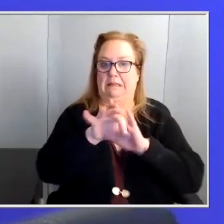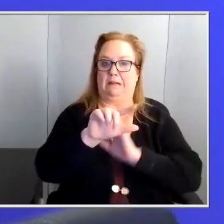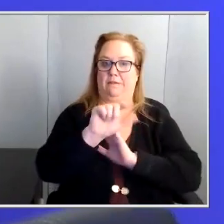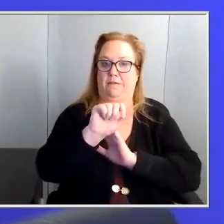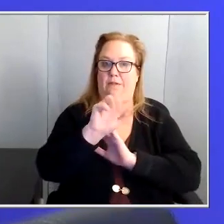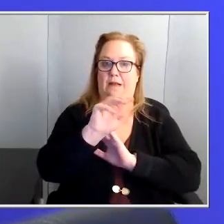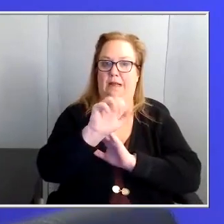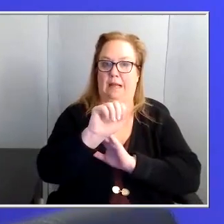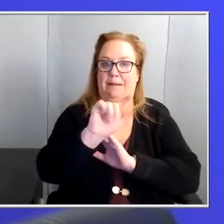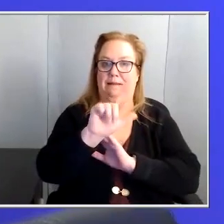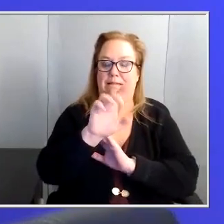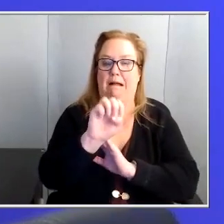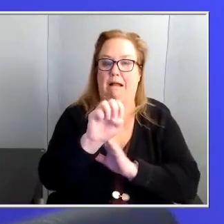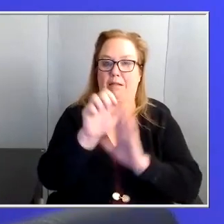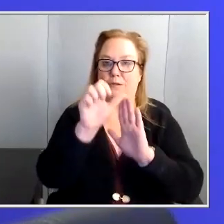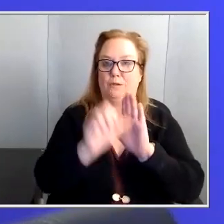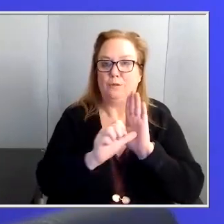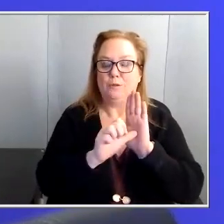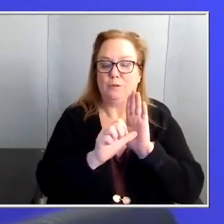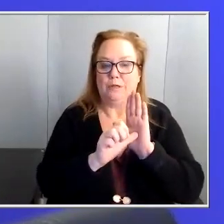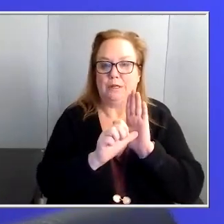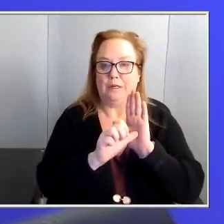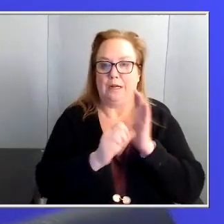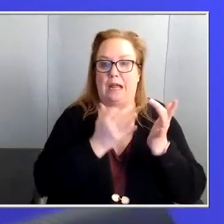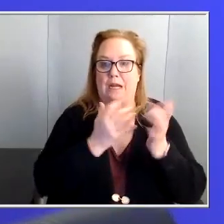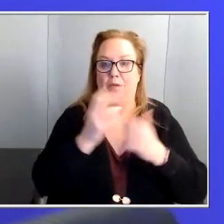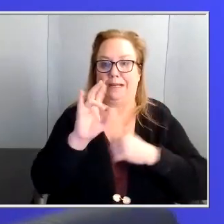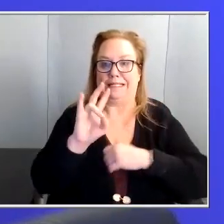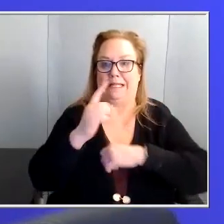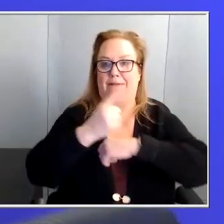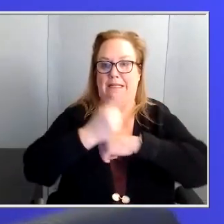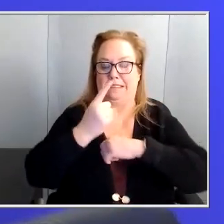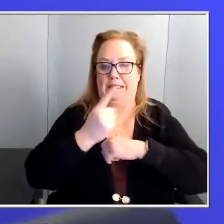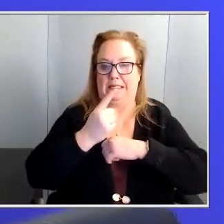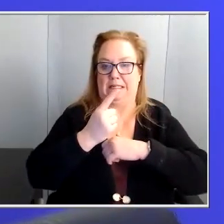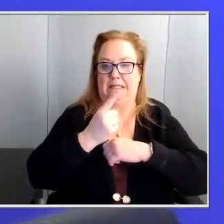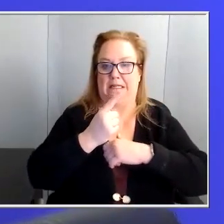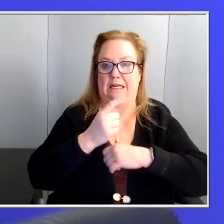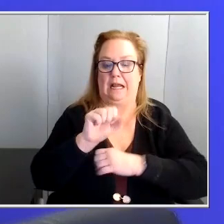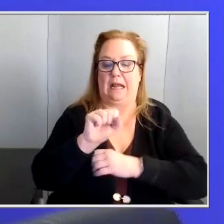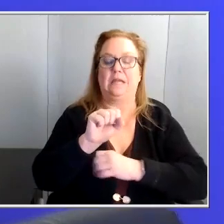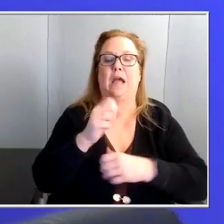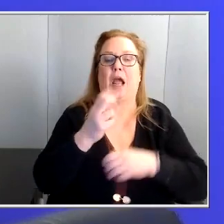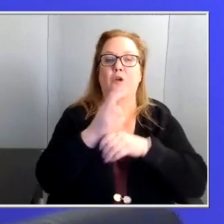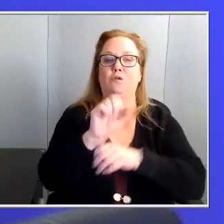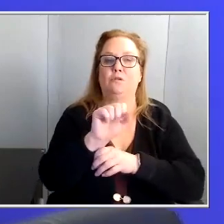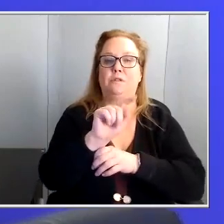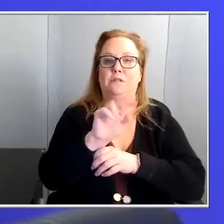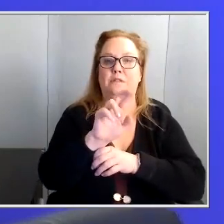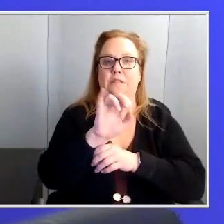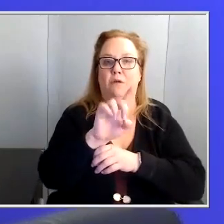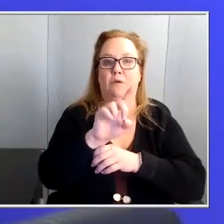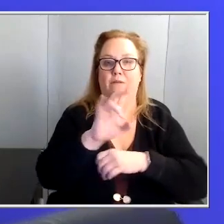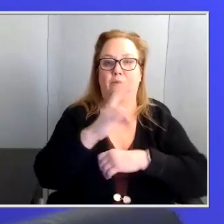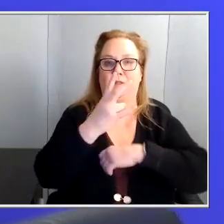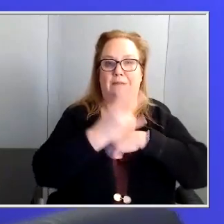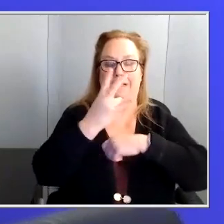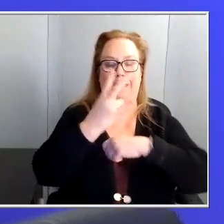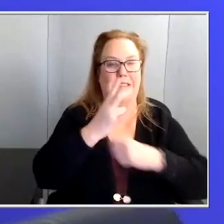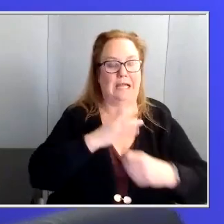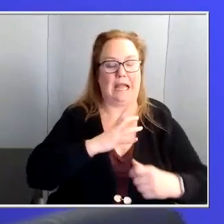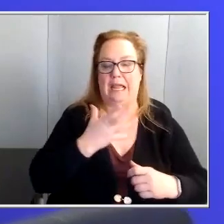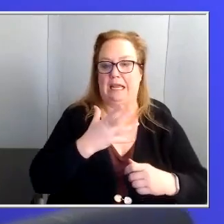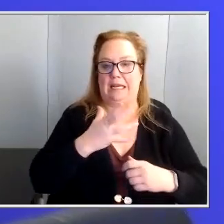was selected, and I had to wait 7 days. I had to go on steroids for 7 days. I hated those. I hated